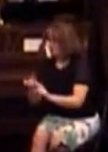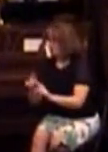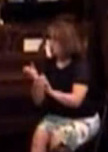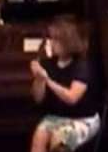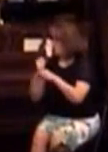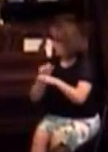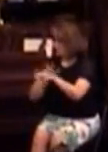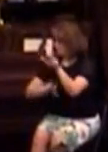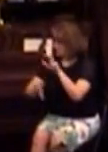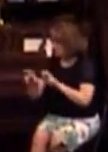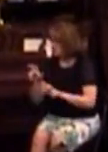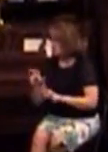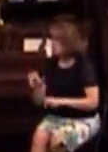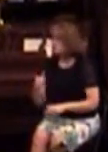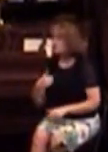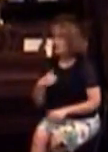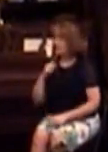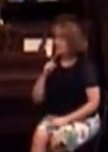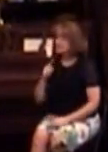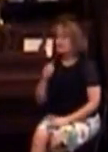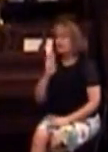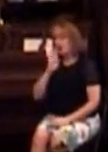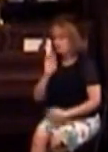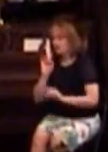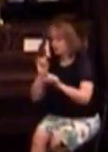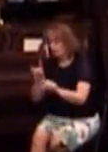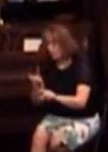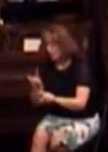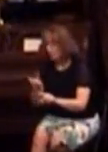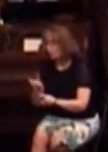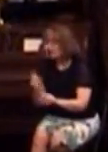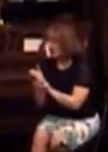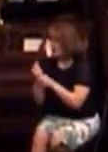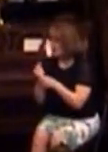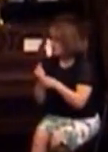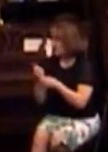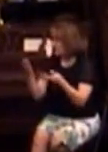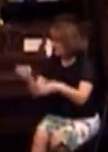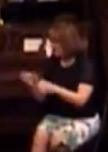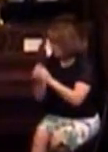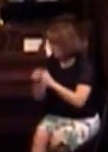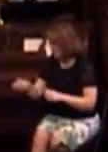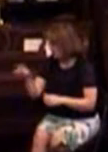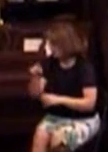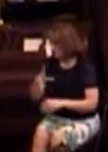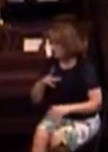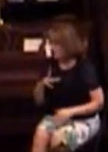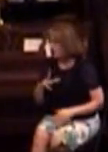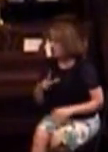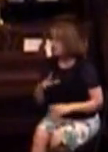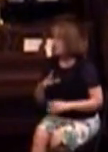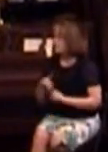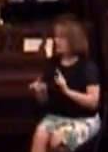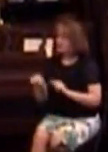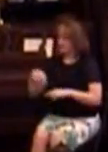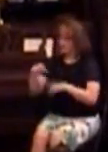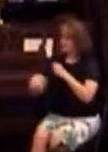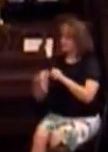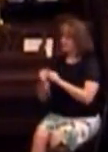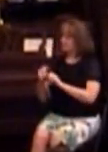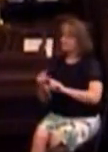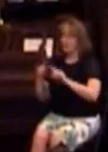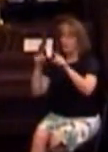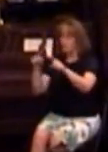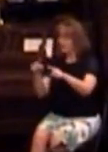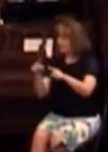if you go, I'll go again next year. Okay, how's that for a deal? So anyway, this year I was at Creation, and when the music, the big bands that you would love to hear that I'm like, oh,